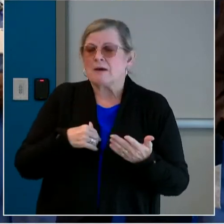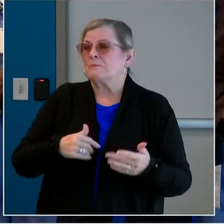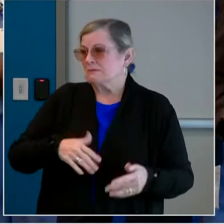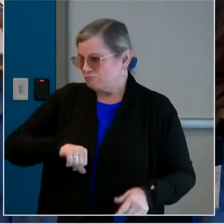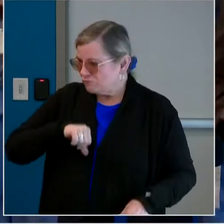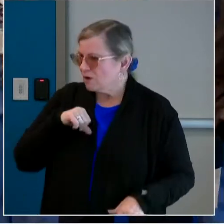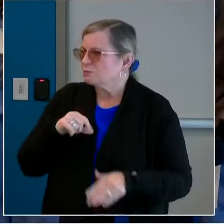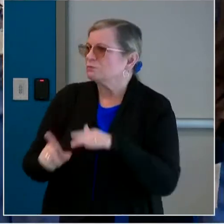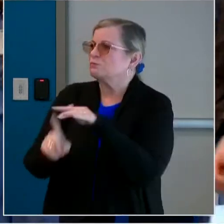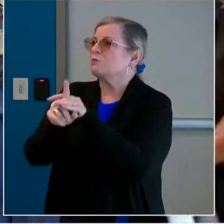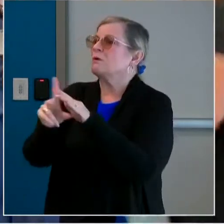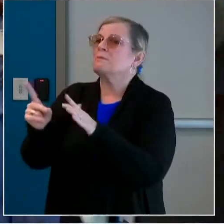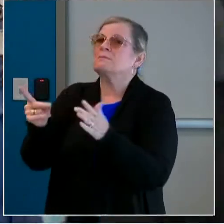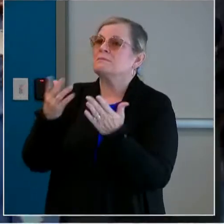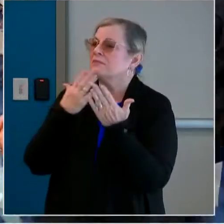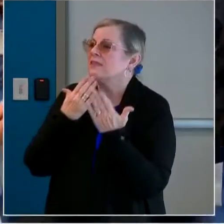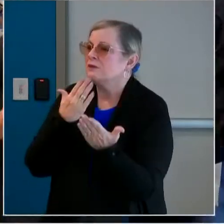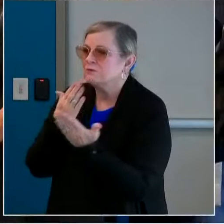Thank you.